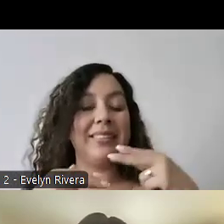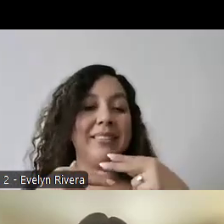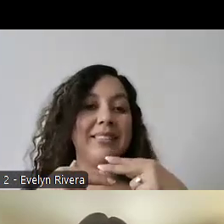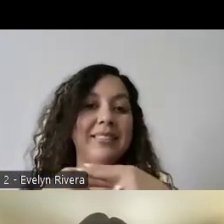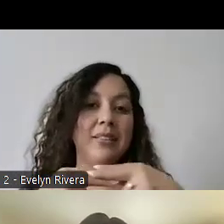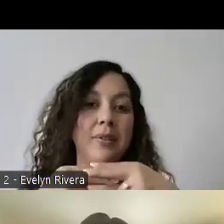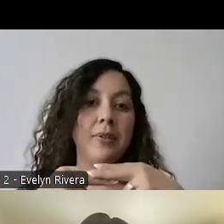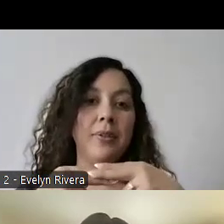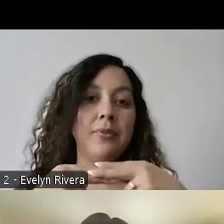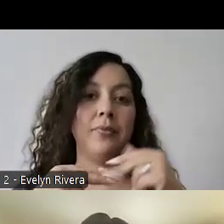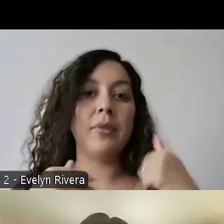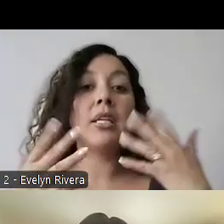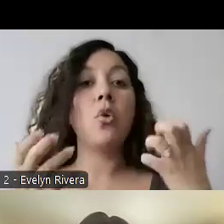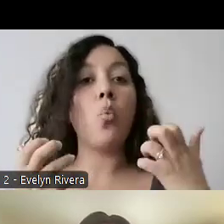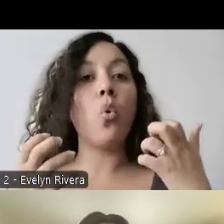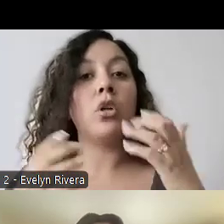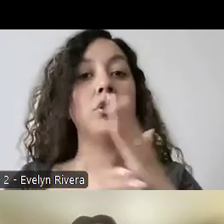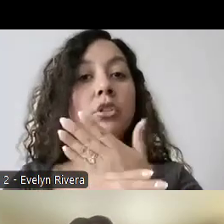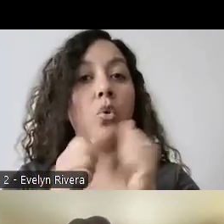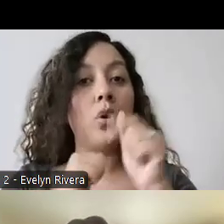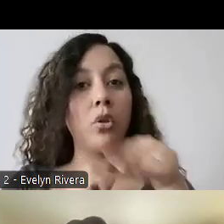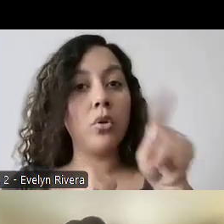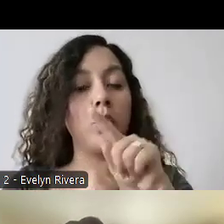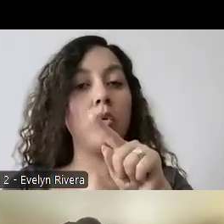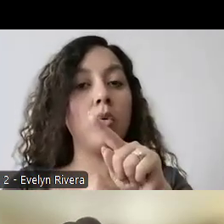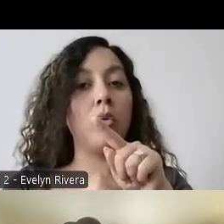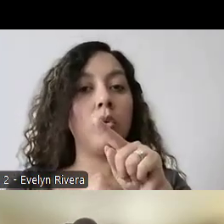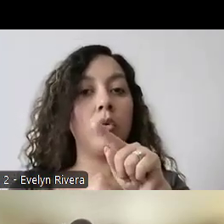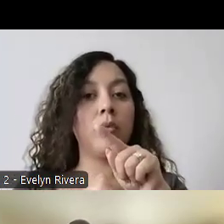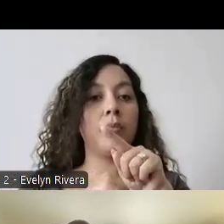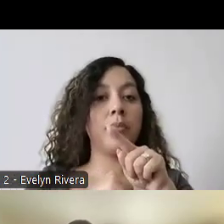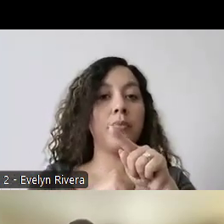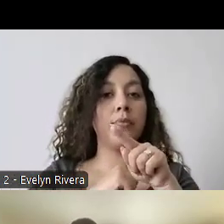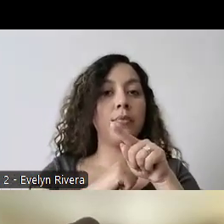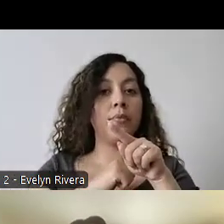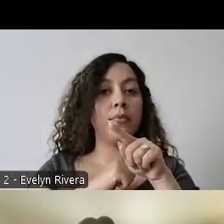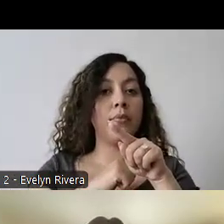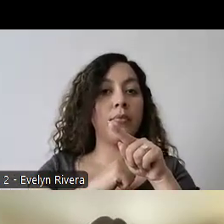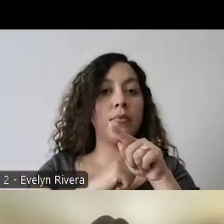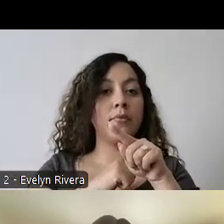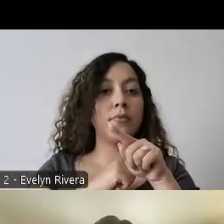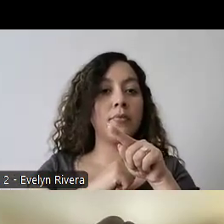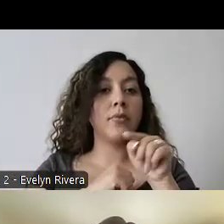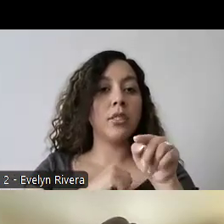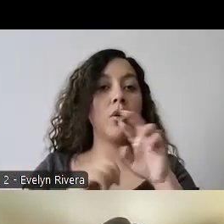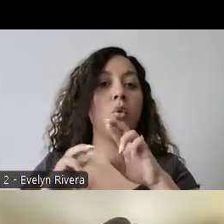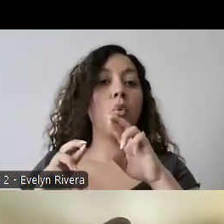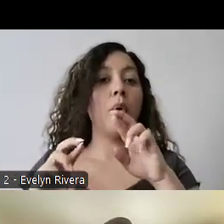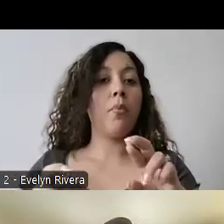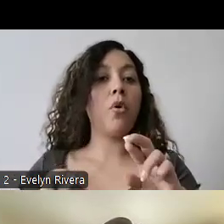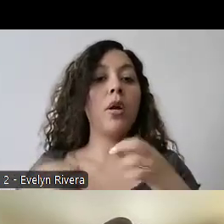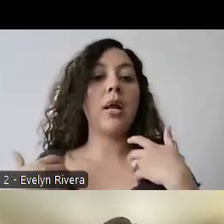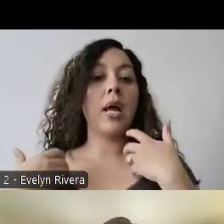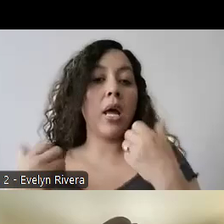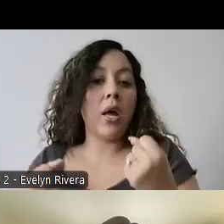I did want to share with you that the Senate Health Committee requested a report from the California Health